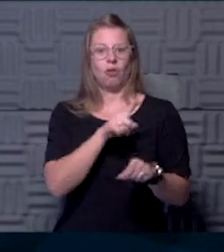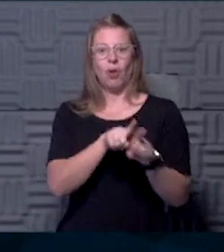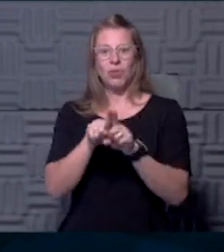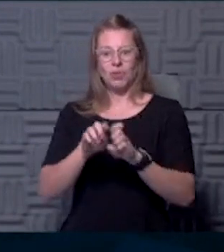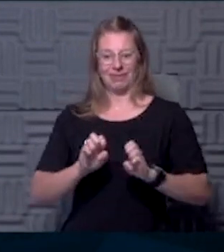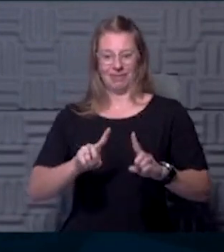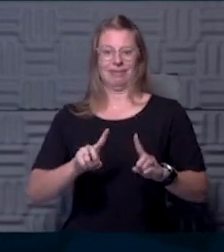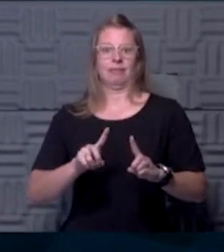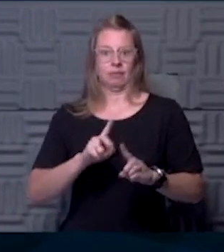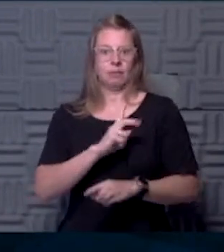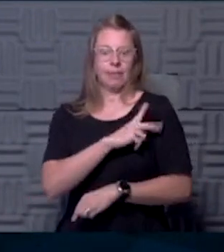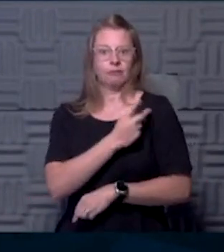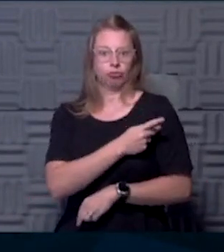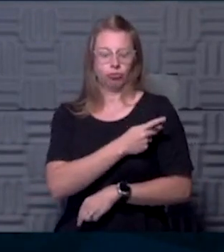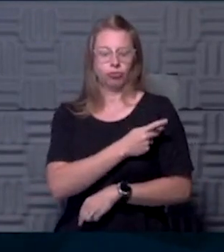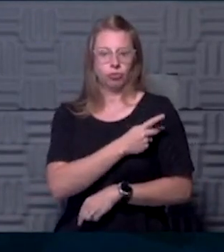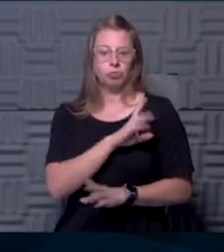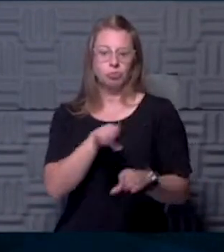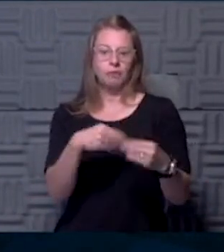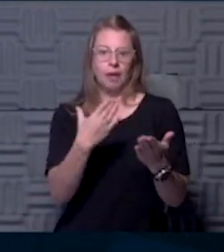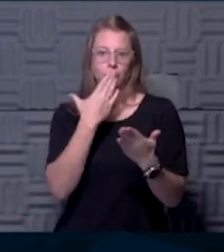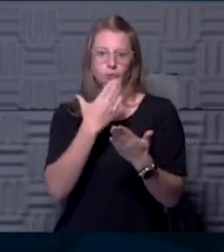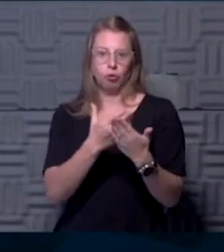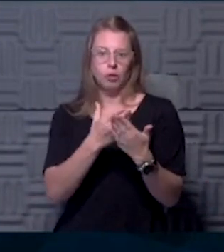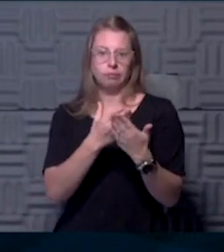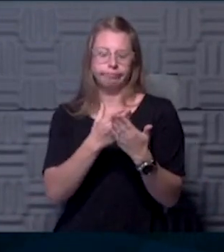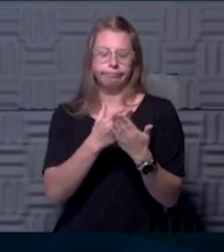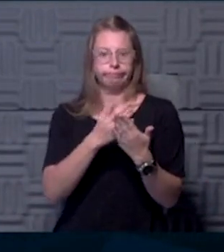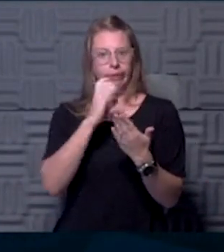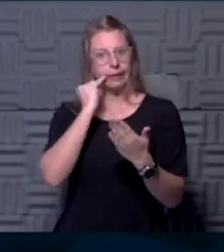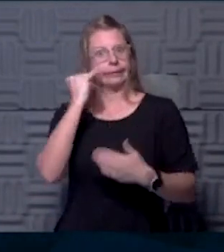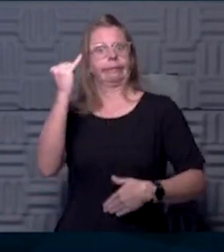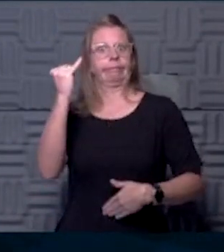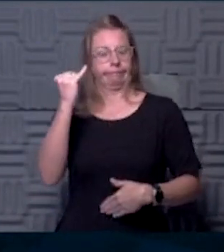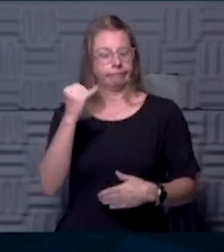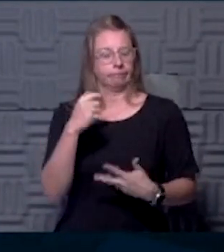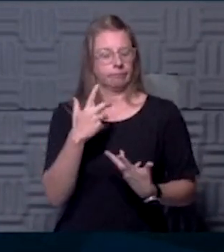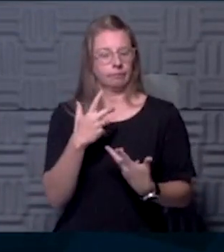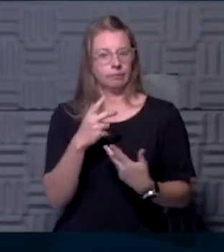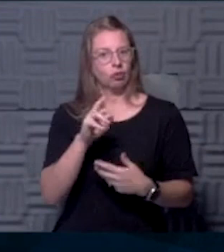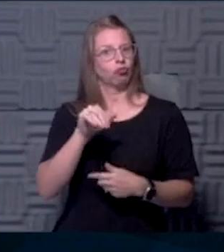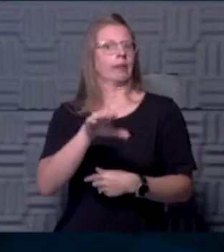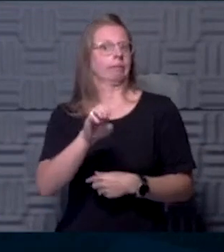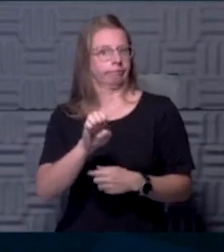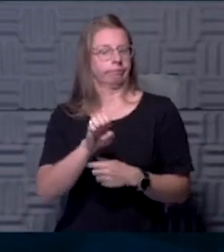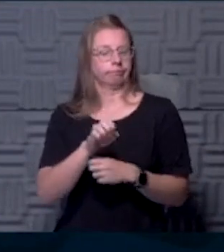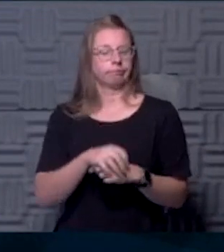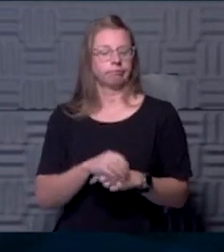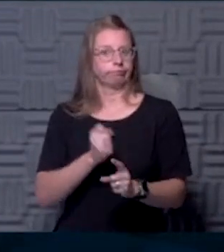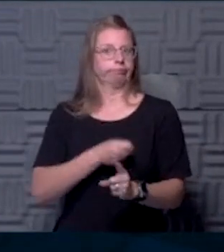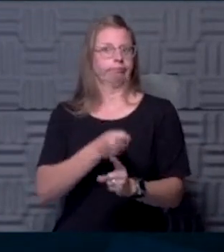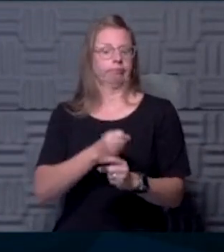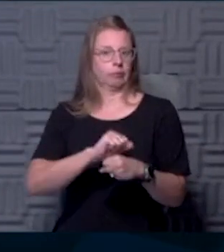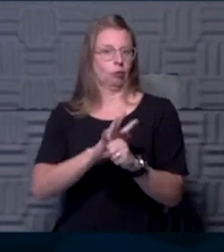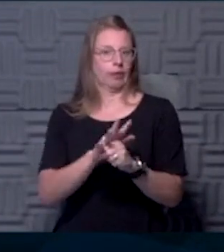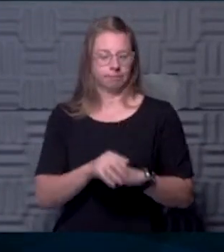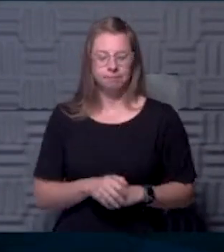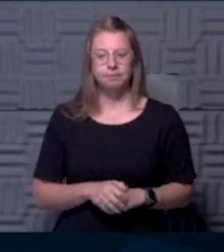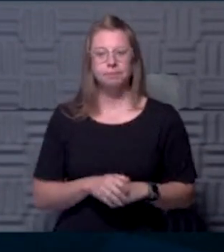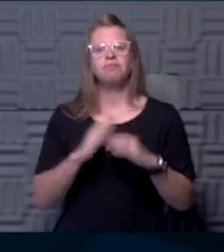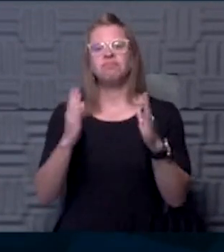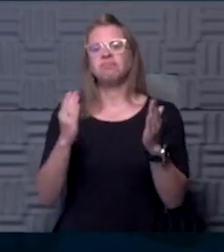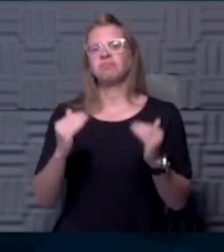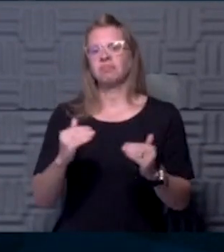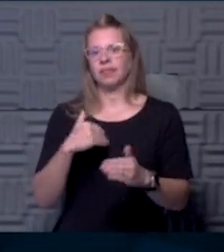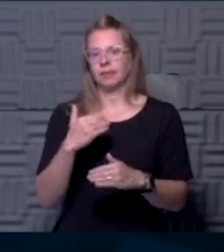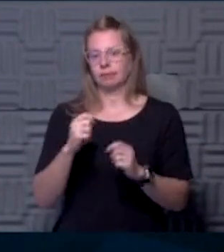emergency department patients give us a good picture. Okay. So that's sort of race or ethnicity. If we move to the next slide, we'll talk a